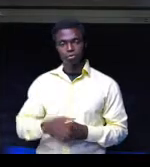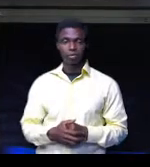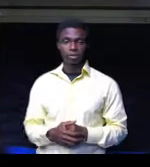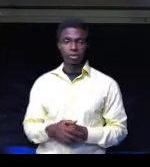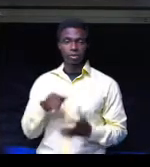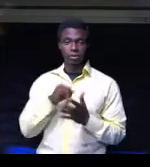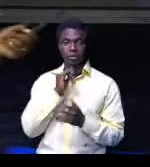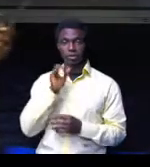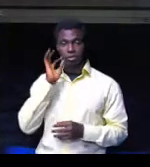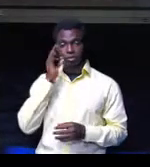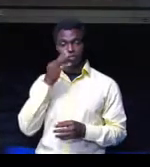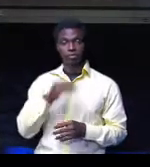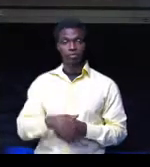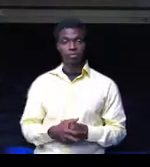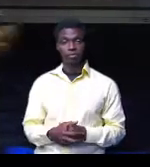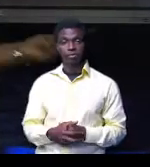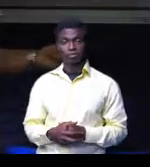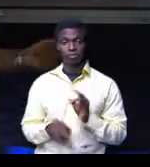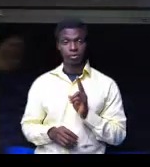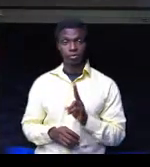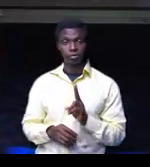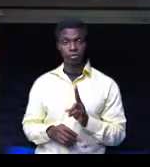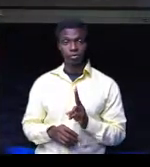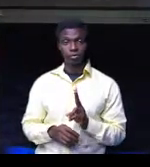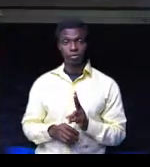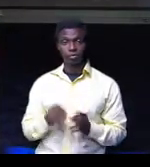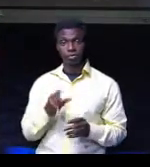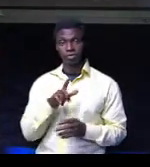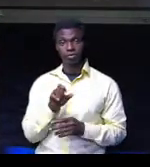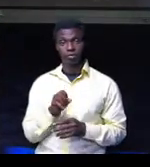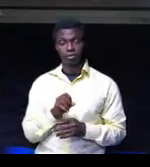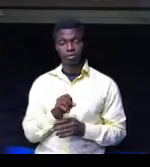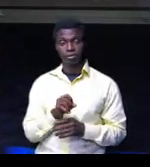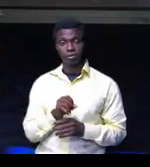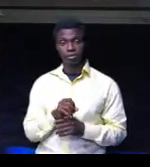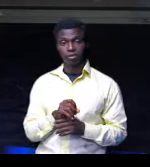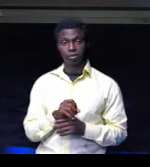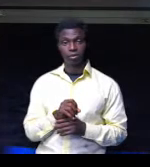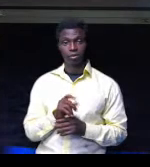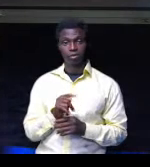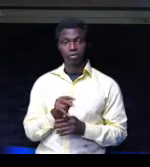Cucumber. Yes, it's a kind of fruit. Yes. Number 2, lettuce.